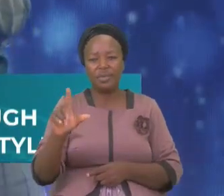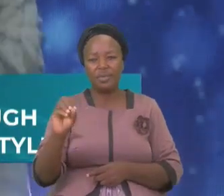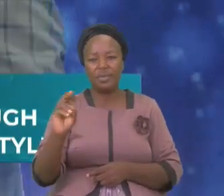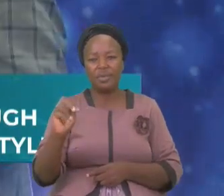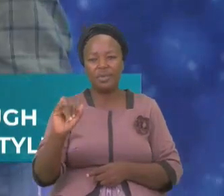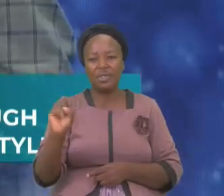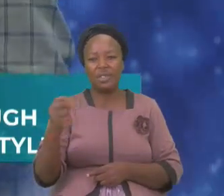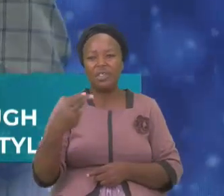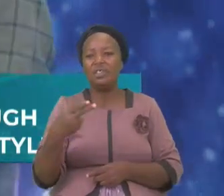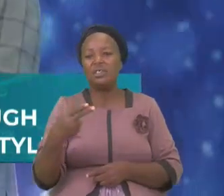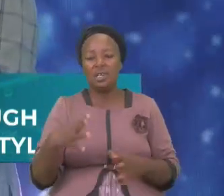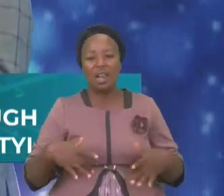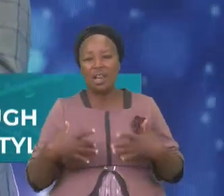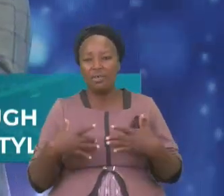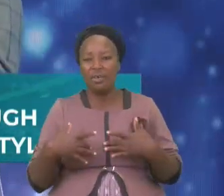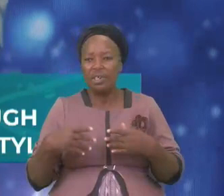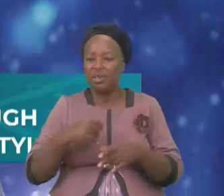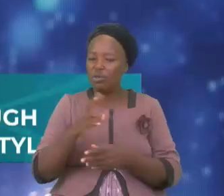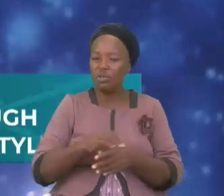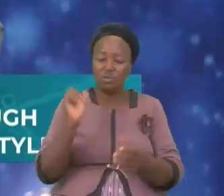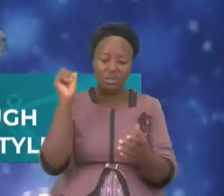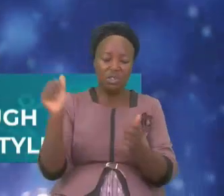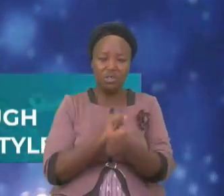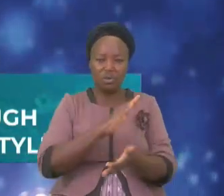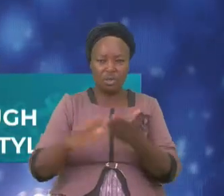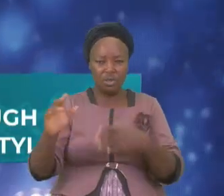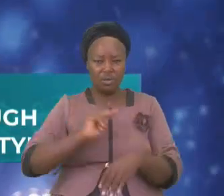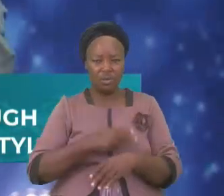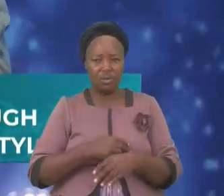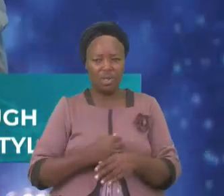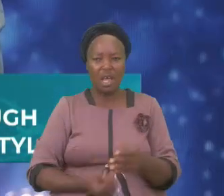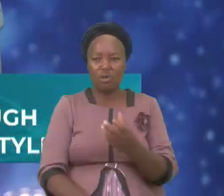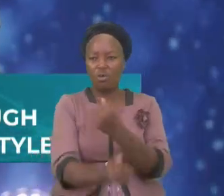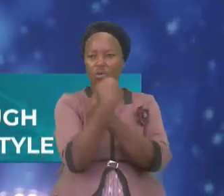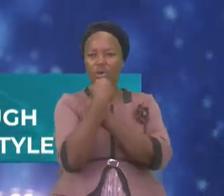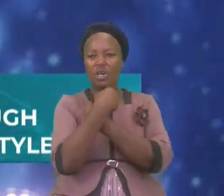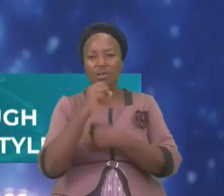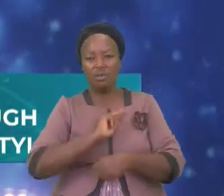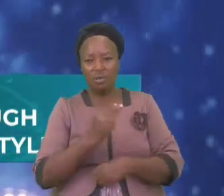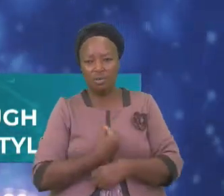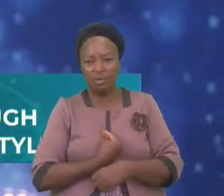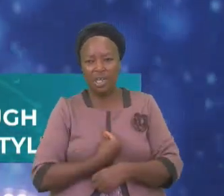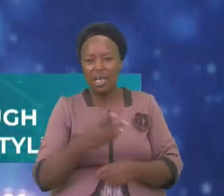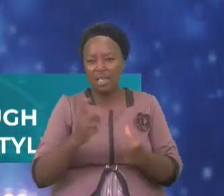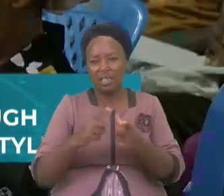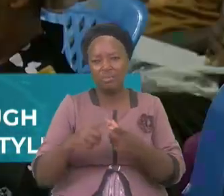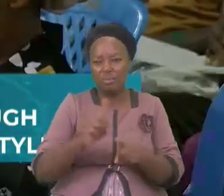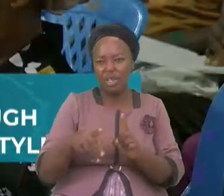But God will not allow Satan to have the final say in your